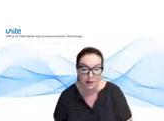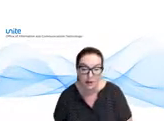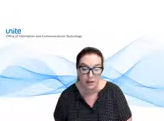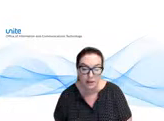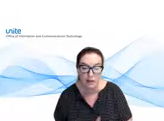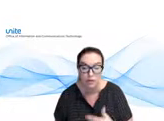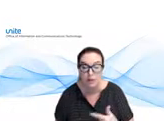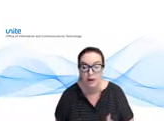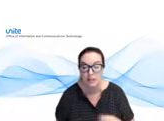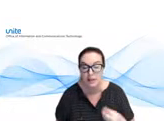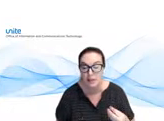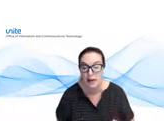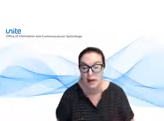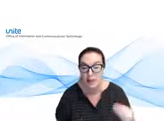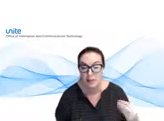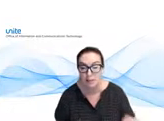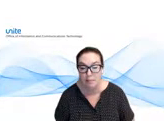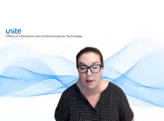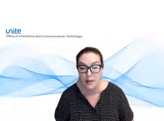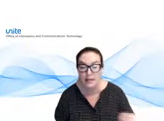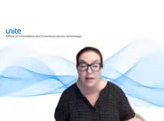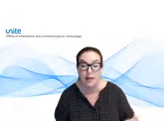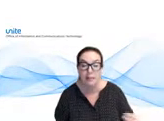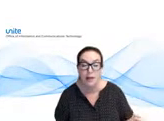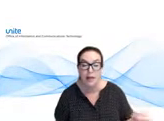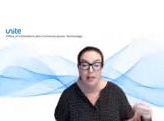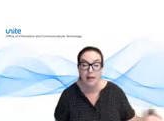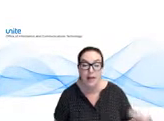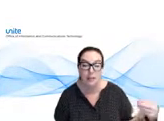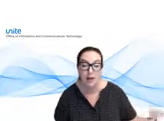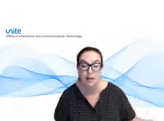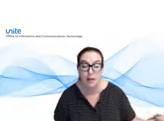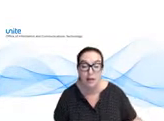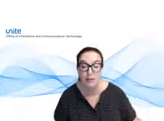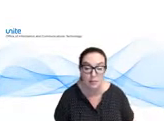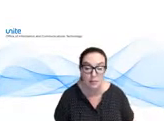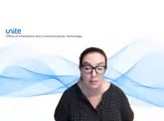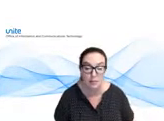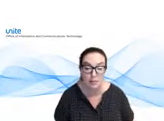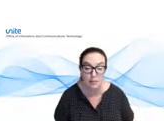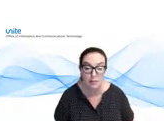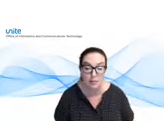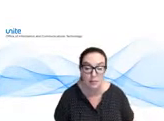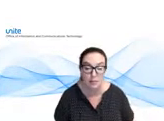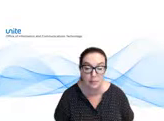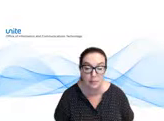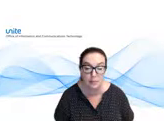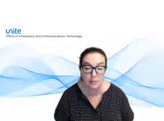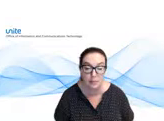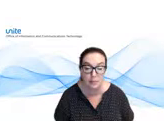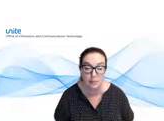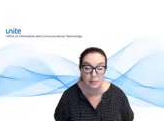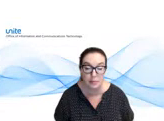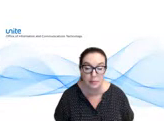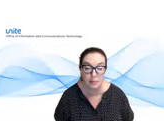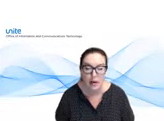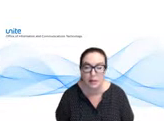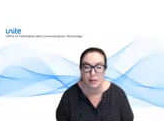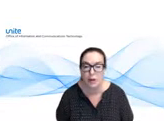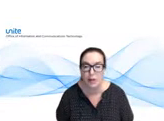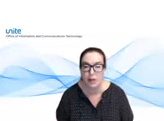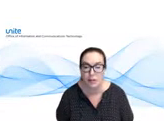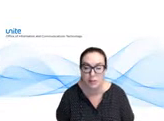evolving software application, do you have the time, the money to keep that application accessible over the next 10